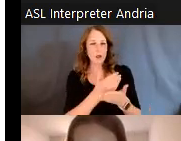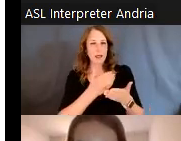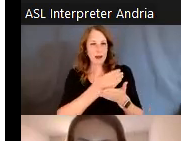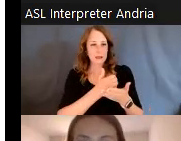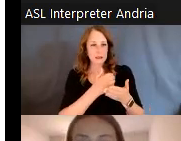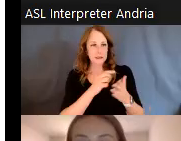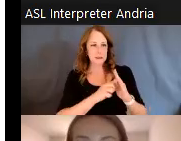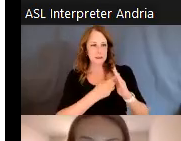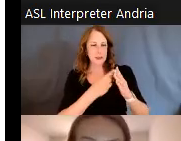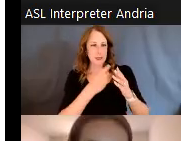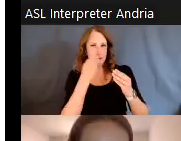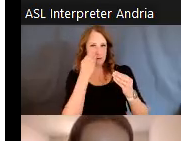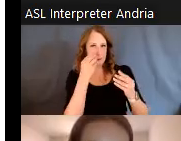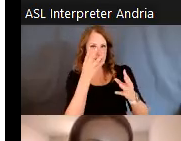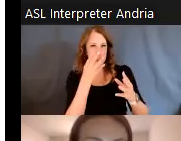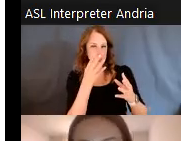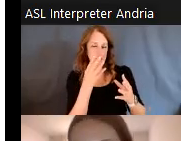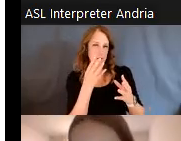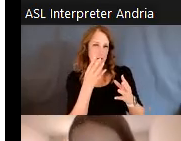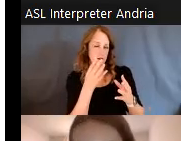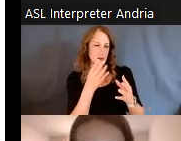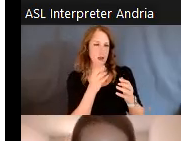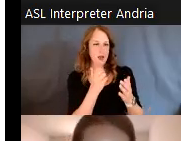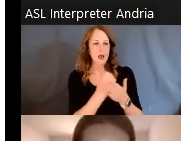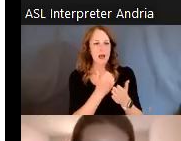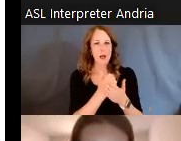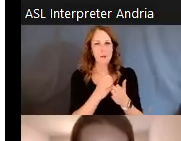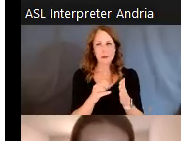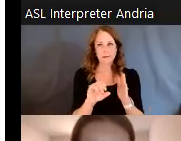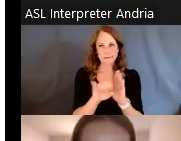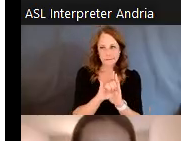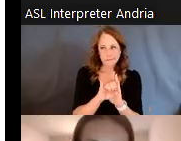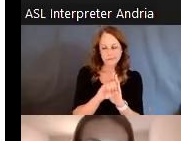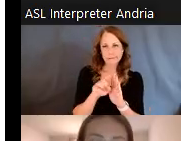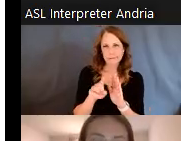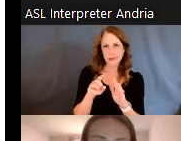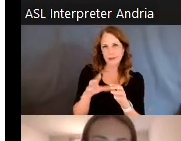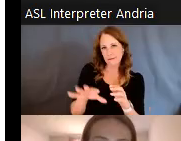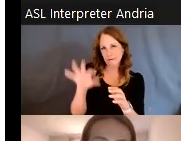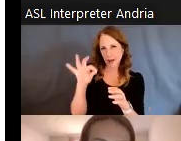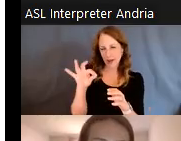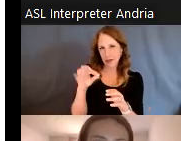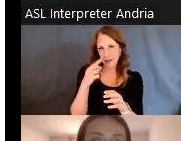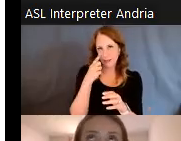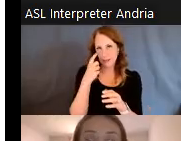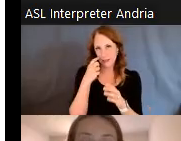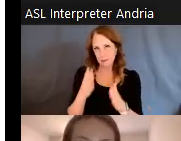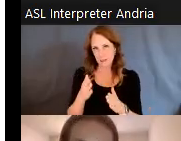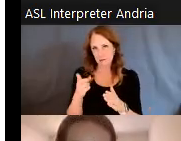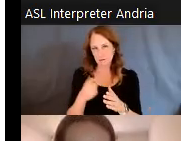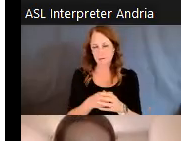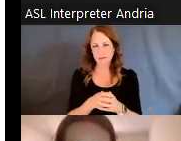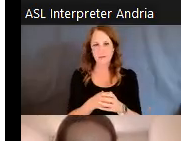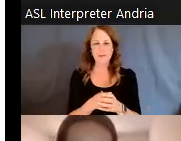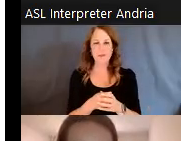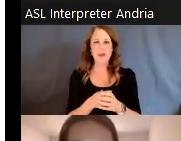information to help identify and locate the suspect. And then they'll gather information on the